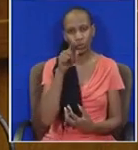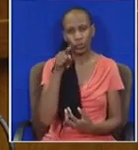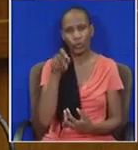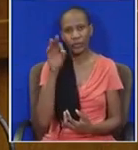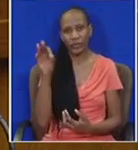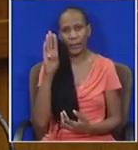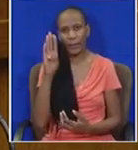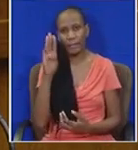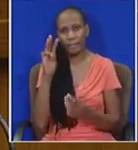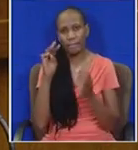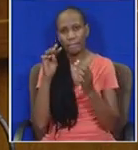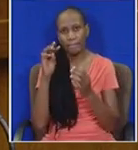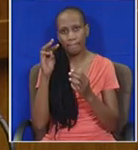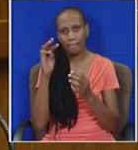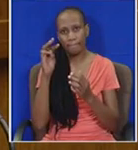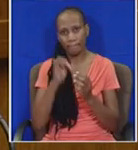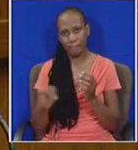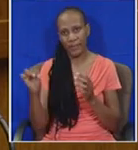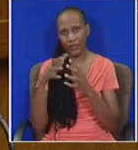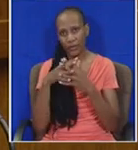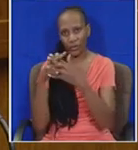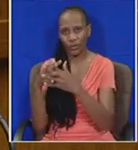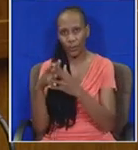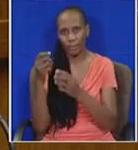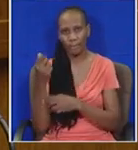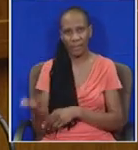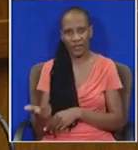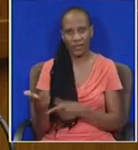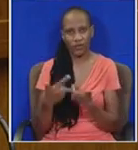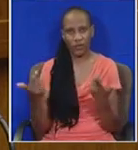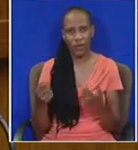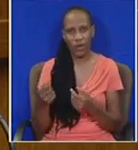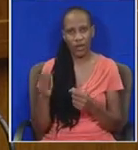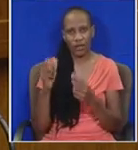Post Bank of Japan, a country considered to be a bastion of liberalization.